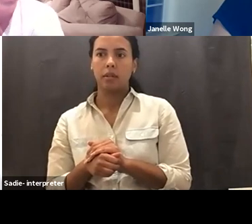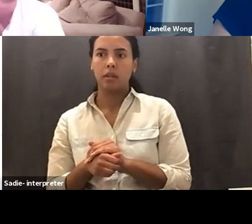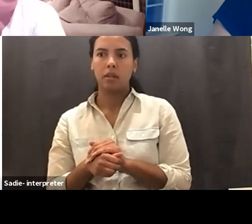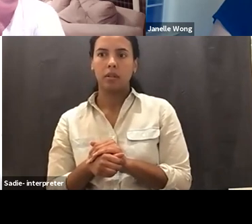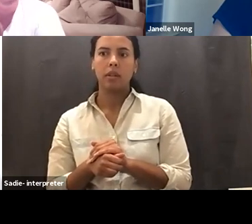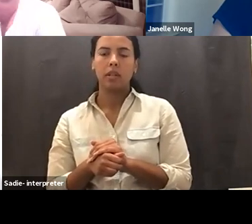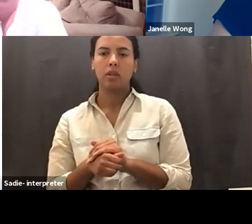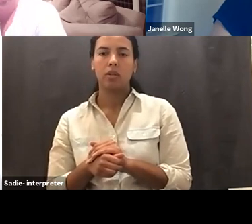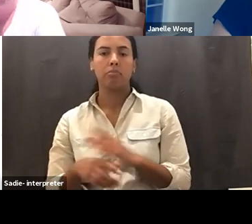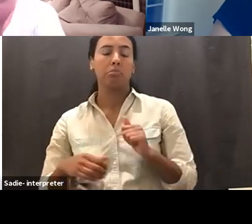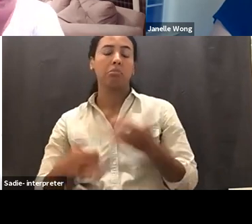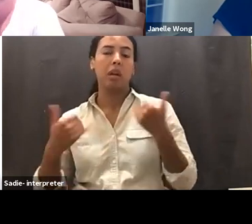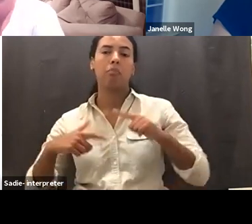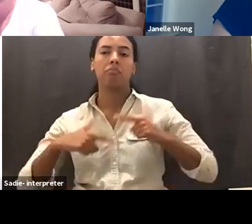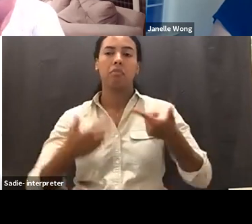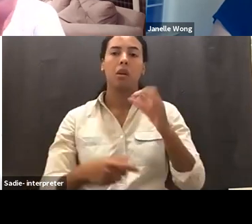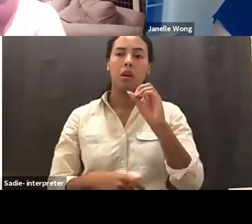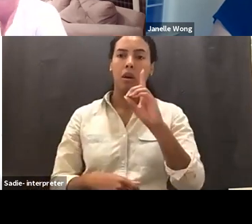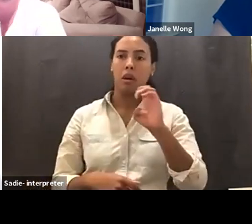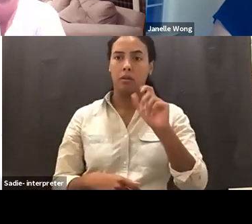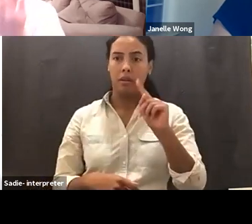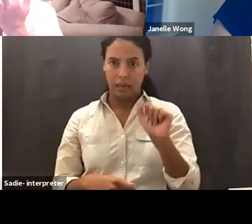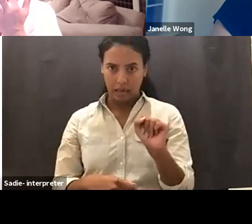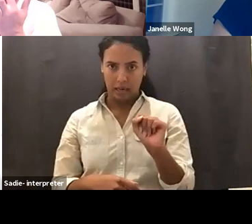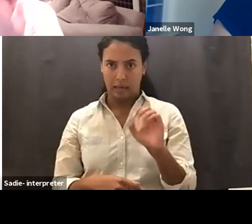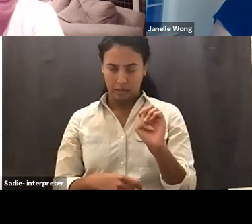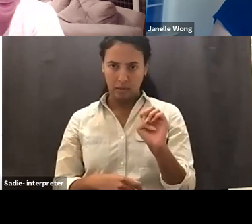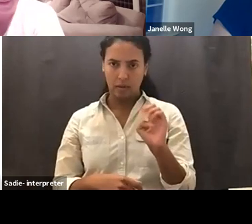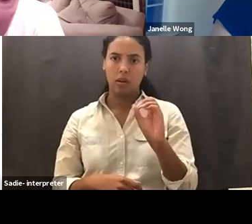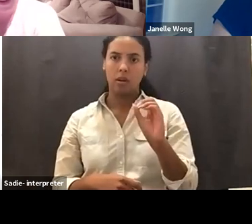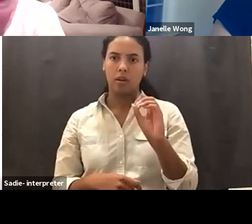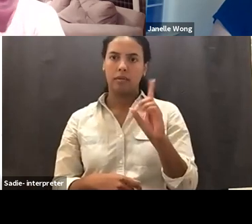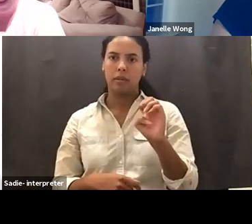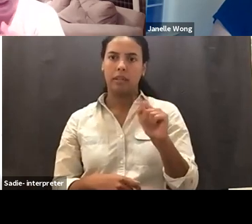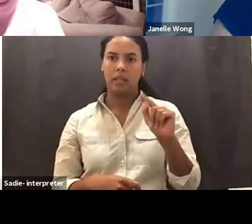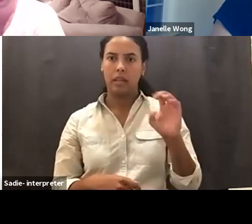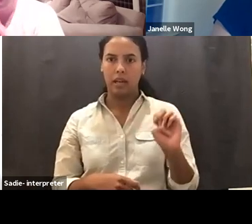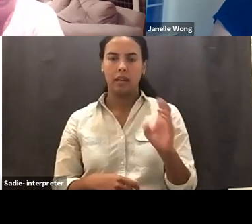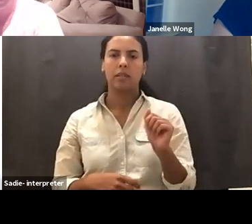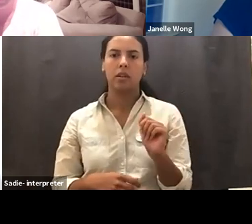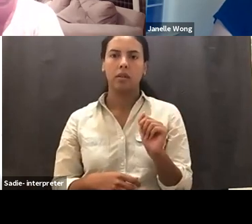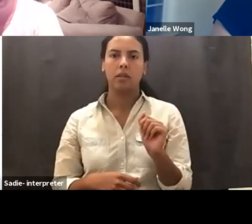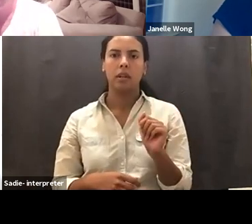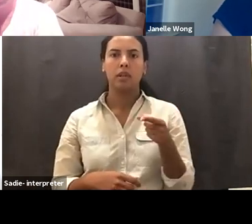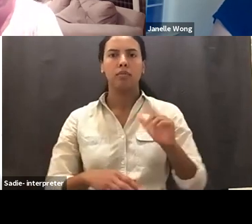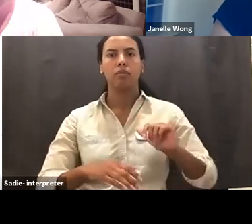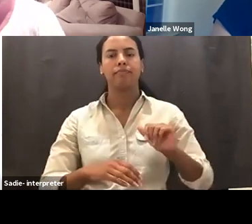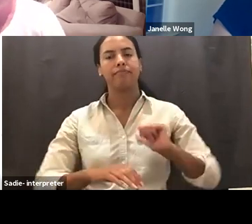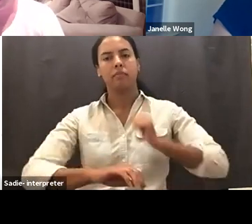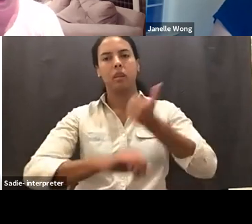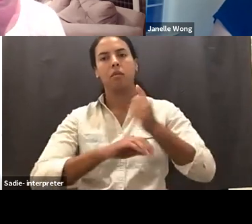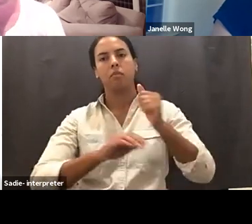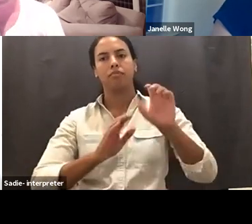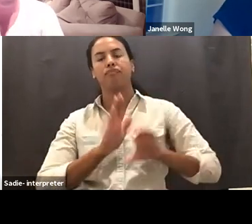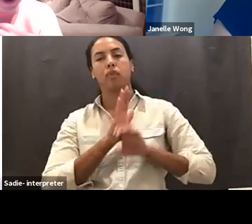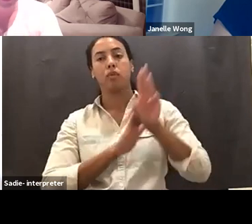curriculum, a certain kind of anti-racist curriculum for Asian Americans is really a very tangible example of it. You talked about, on the one